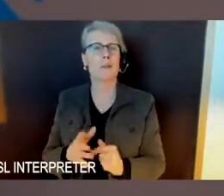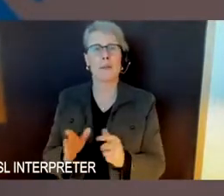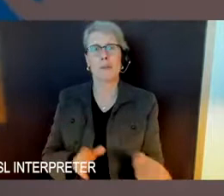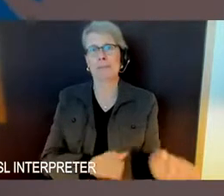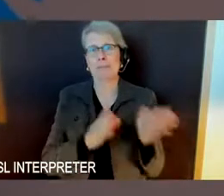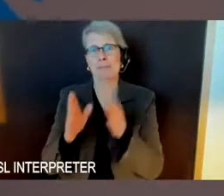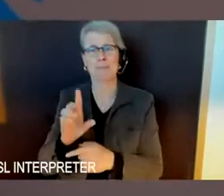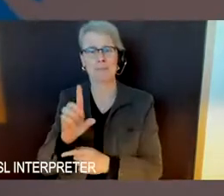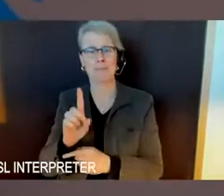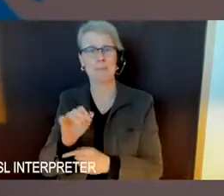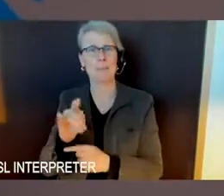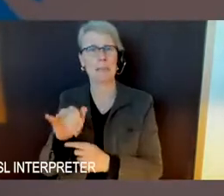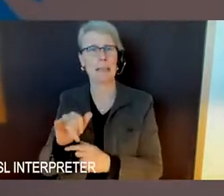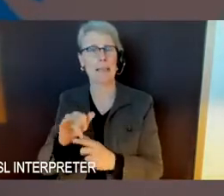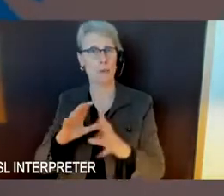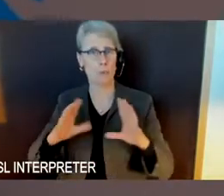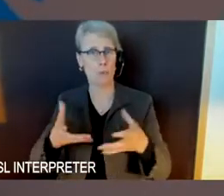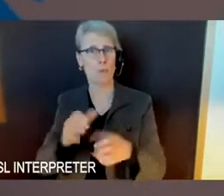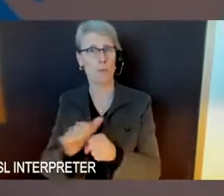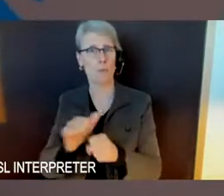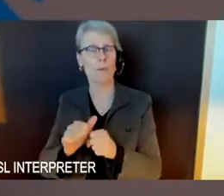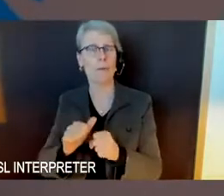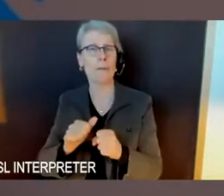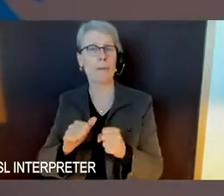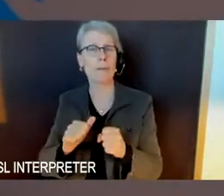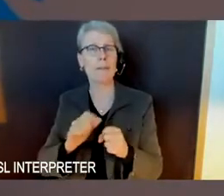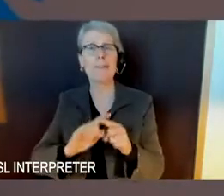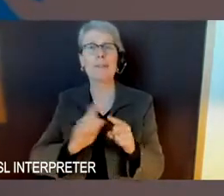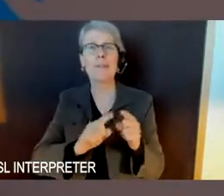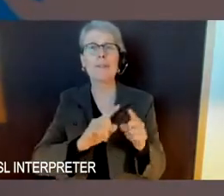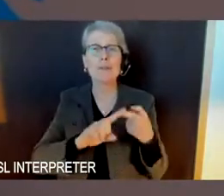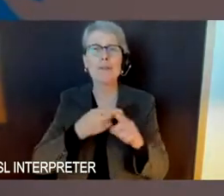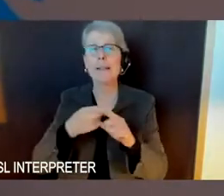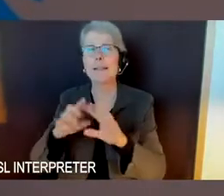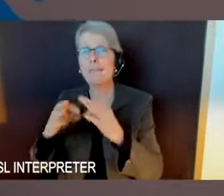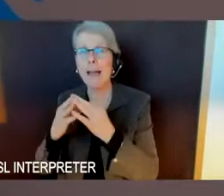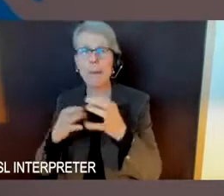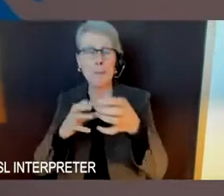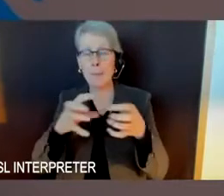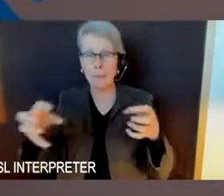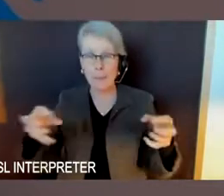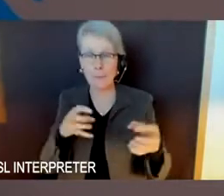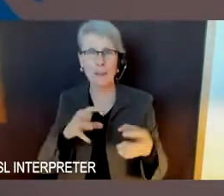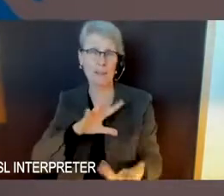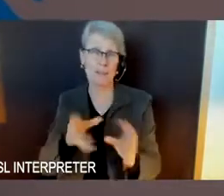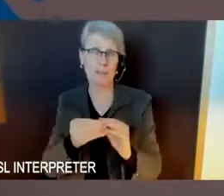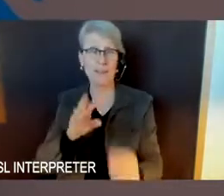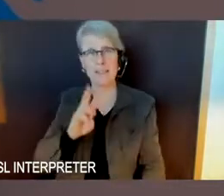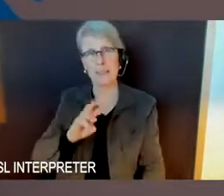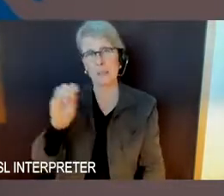So this is where the disability movement, who through concentric circles of loved ones is making